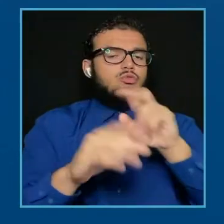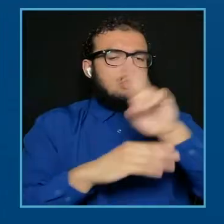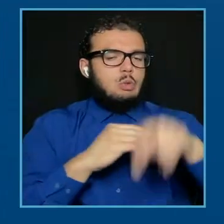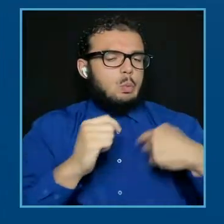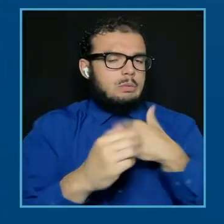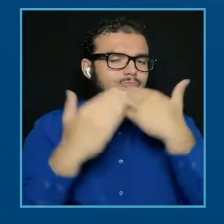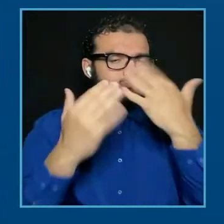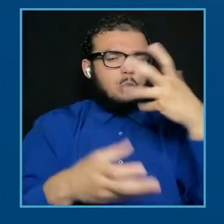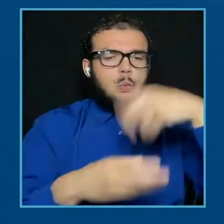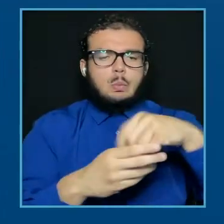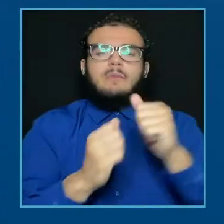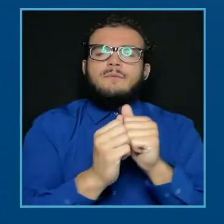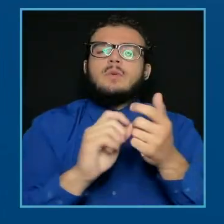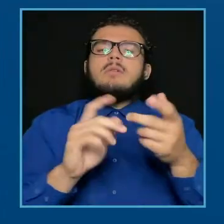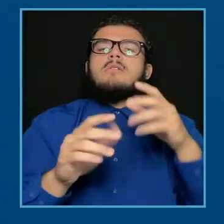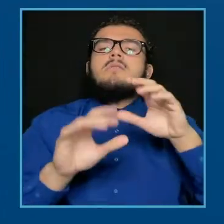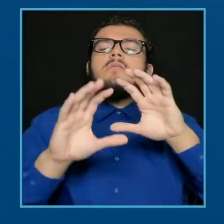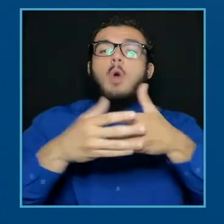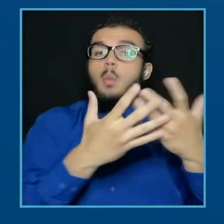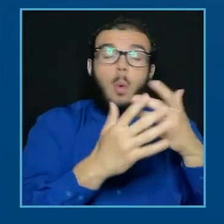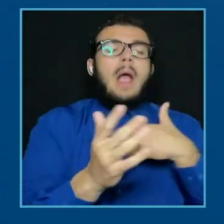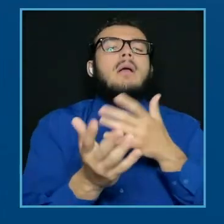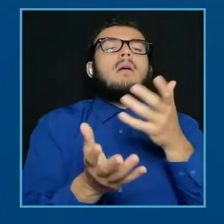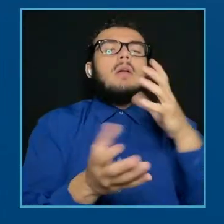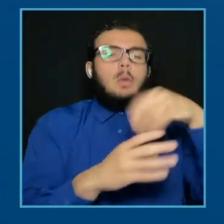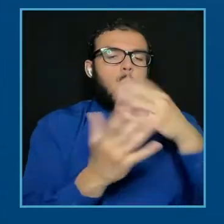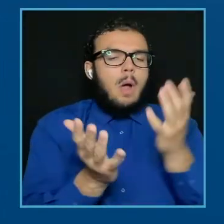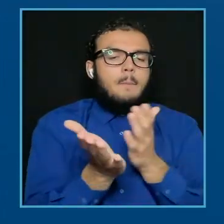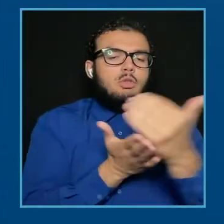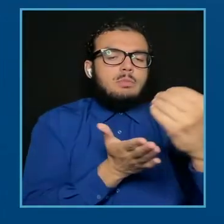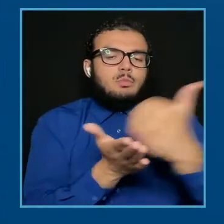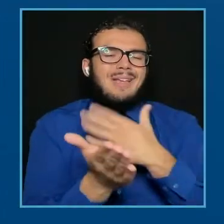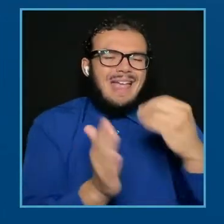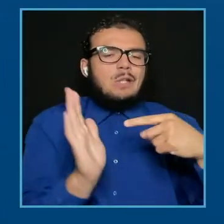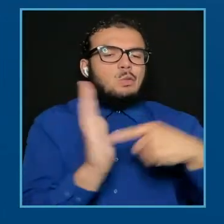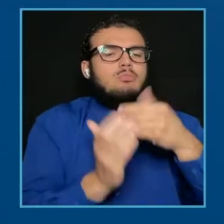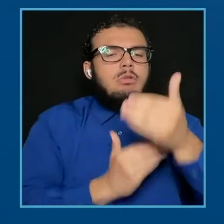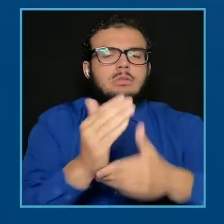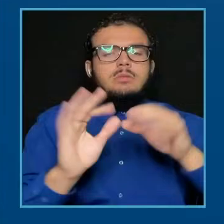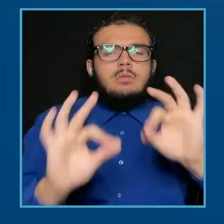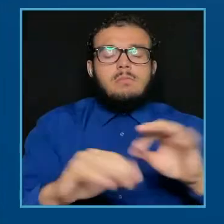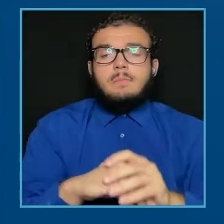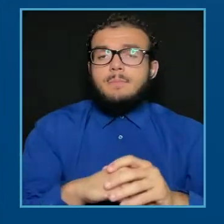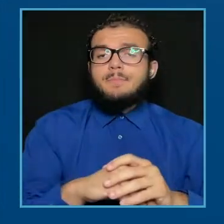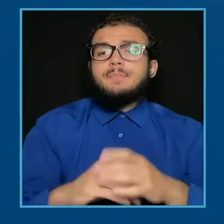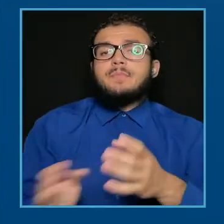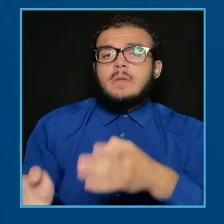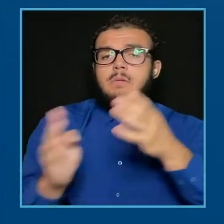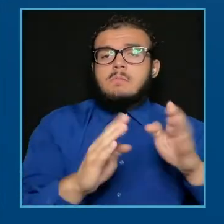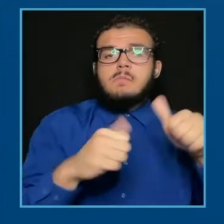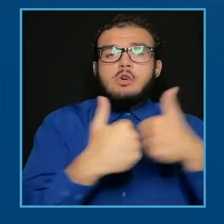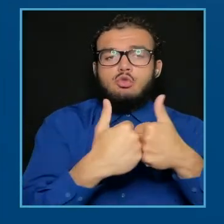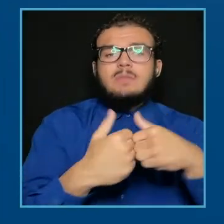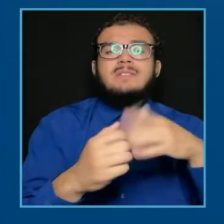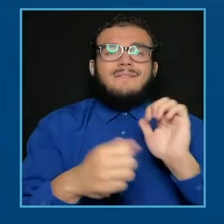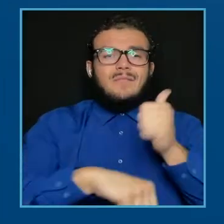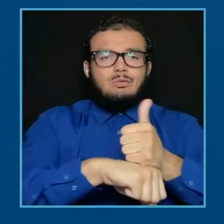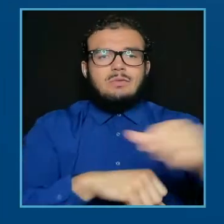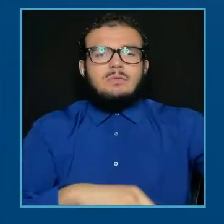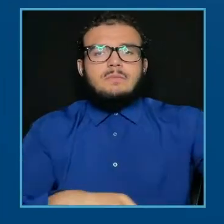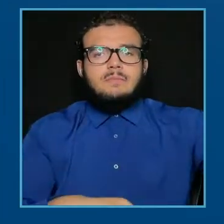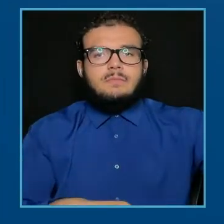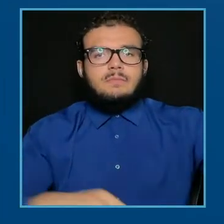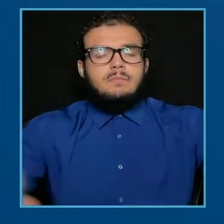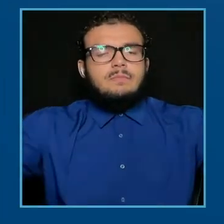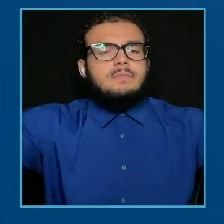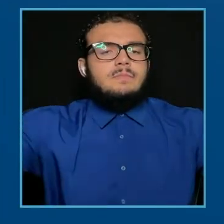part of a party built around transparency and due process. Now, turning to the issue at hand. The foundation of this action concerns the election procedure